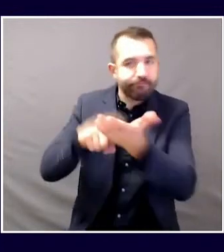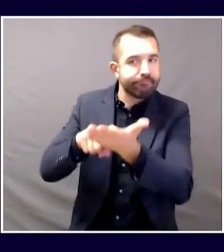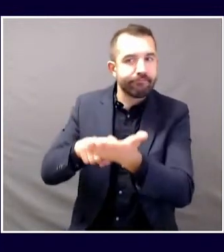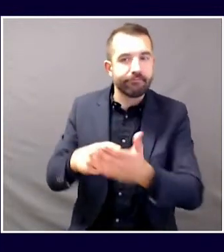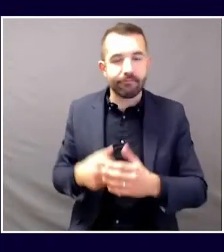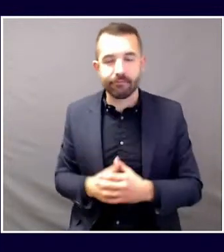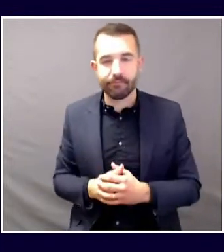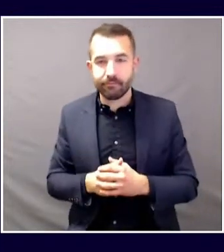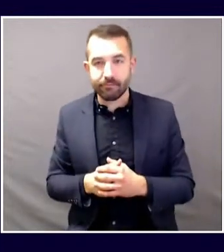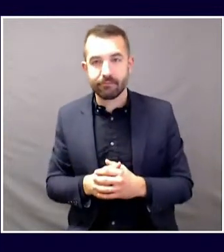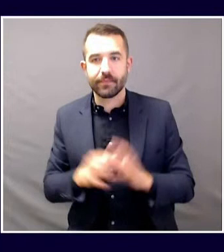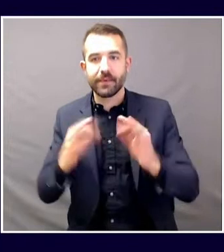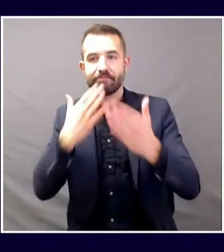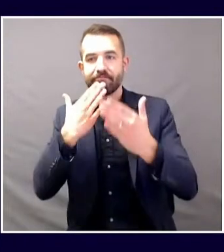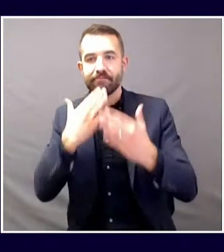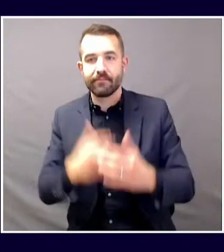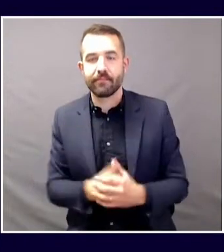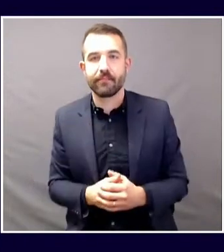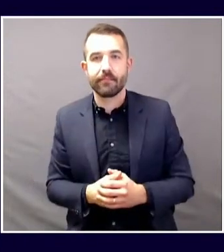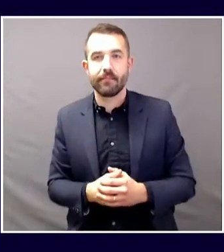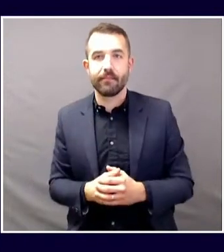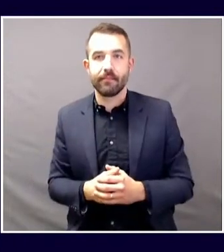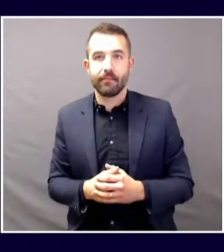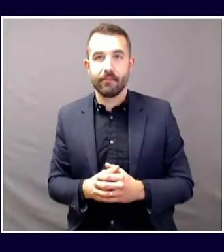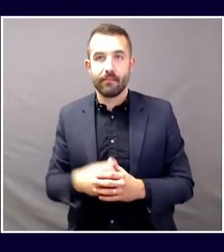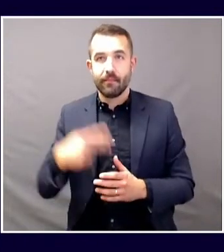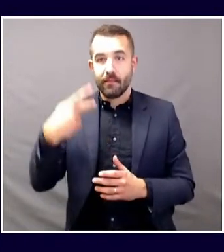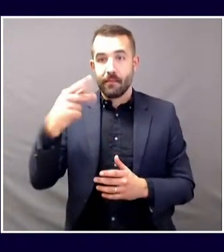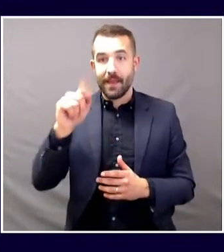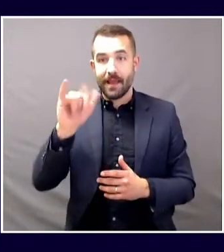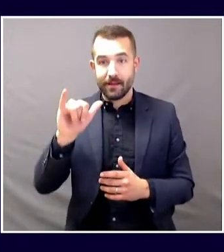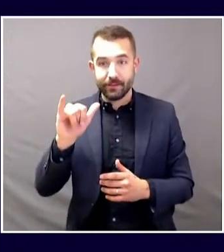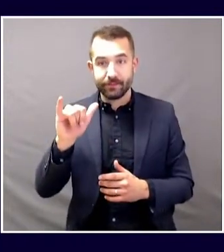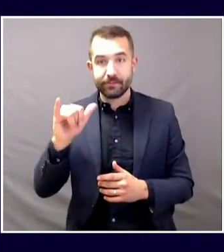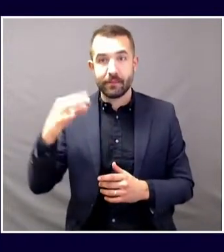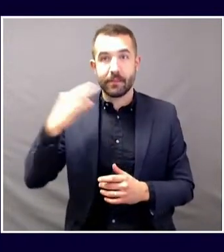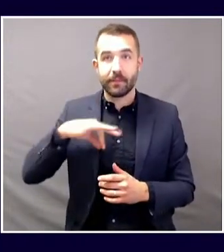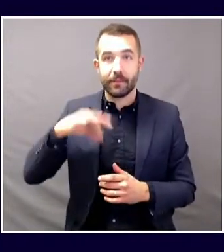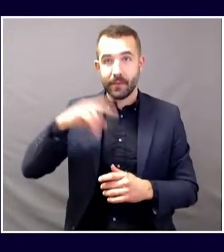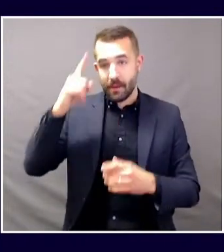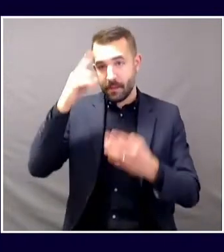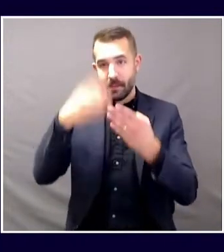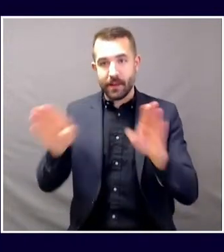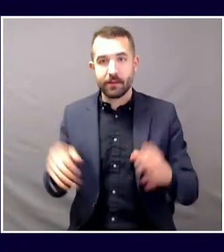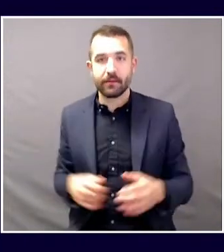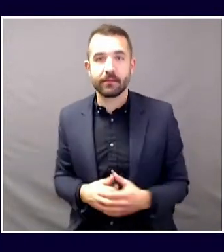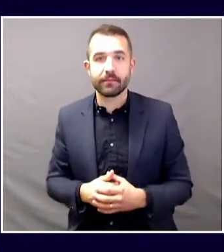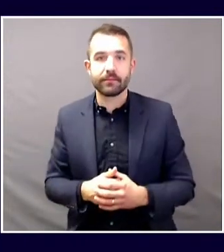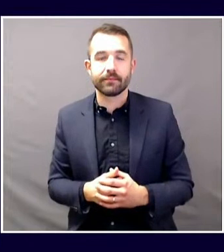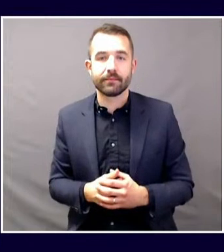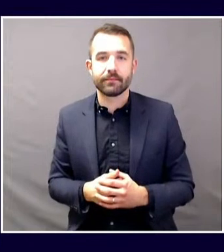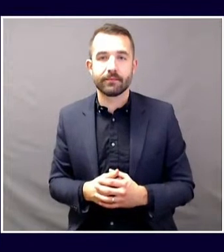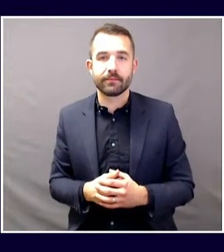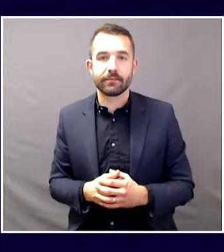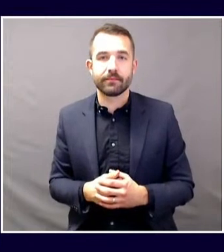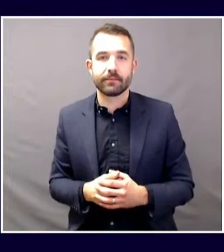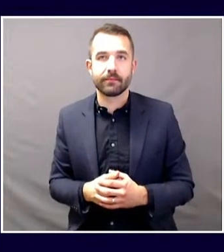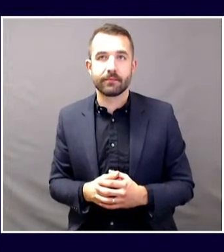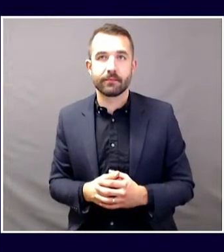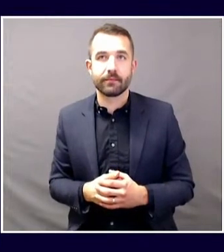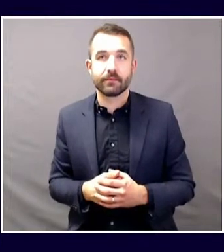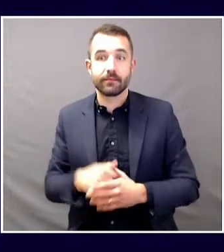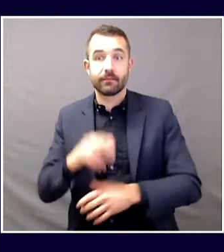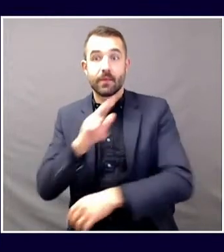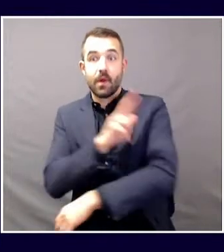I'm going to turn things over to Patty White at Maine Public. Thanks, Dr. Shah. In terms of hospital capacity and when we may